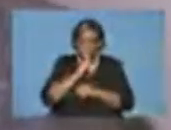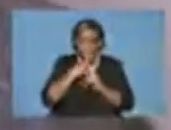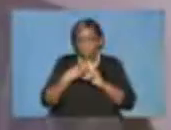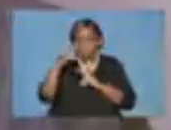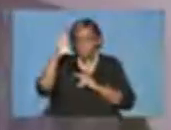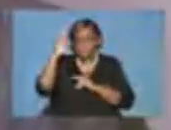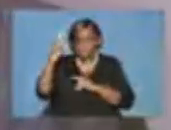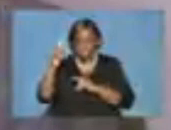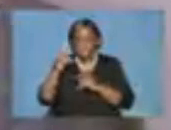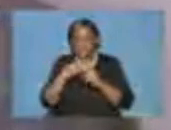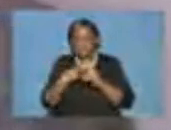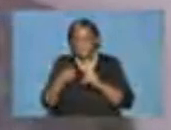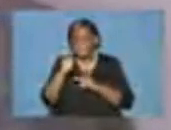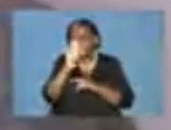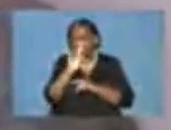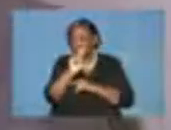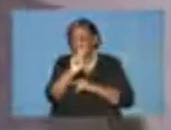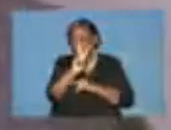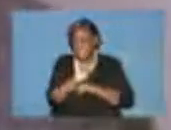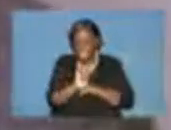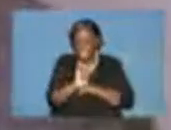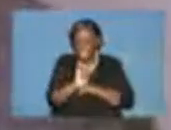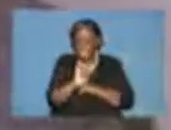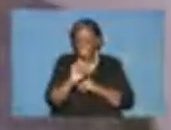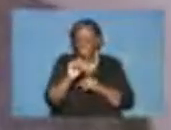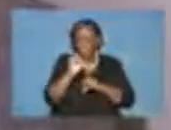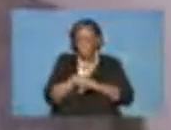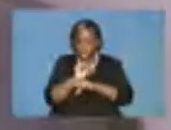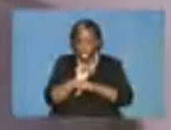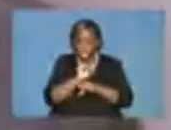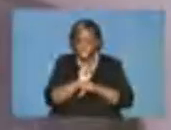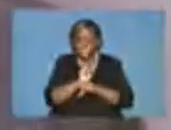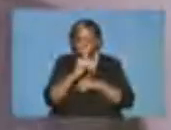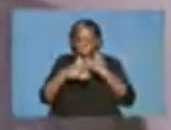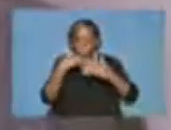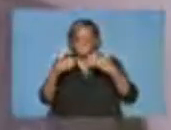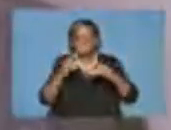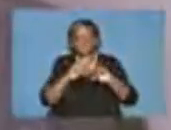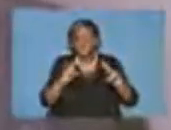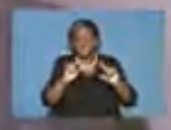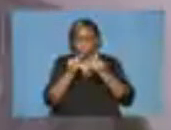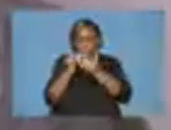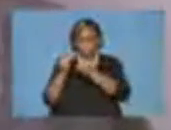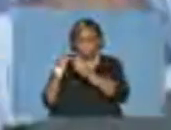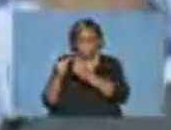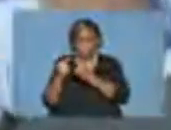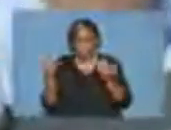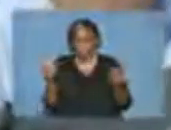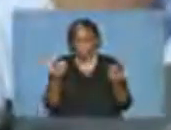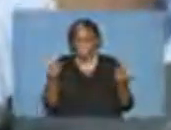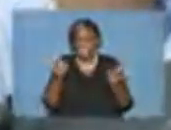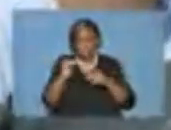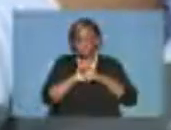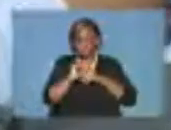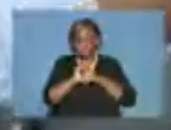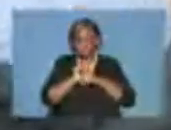some people from BTVI, the University of the Bahamas, the Ministry of Works, and like I said, various private sector agencies that are participating in the training